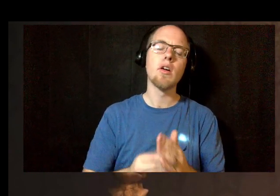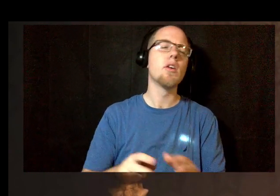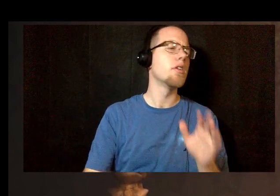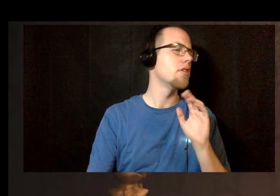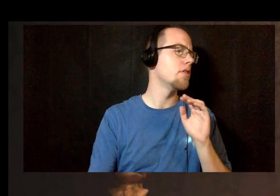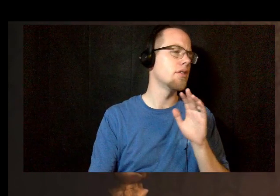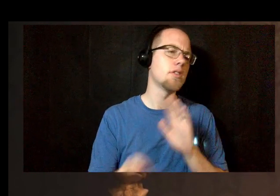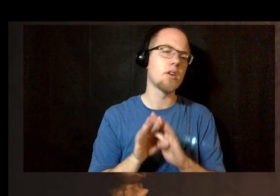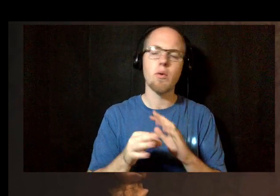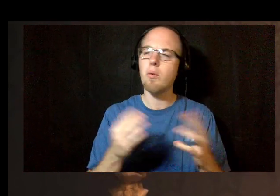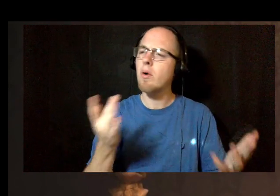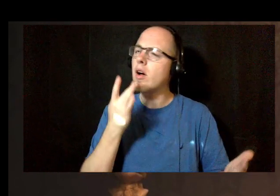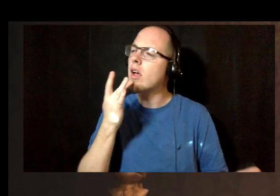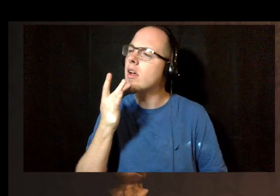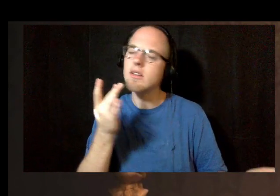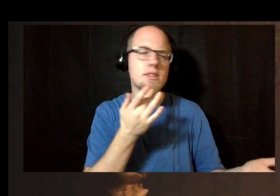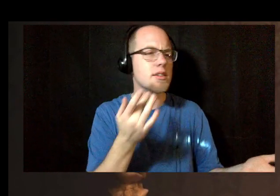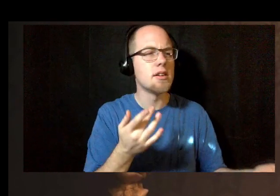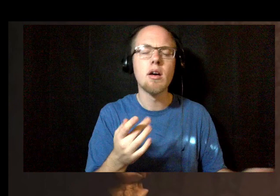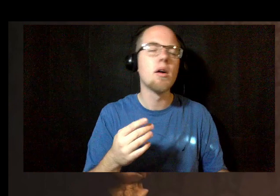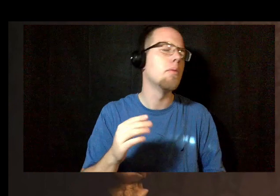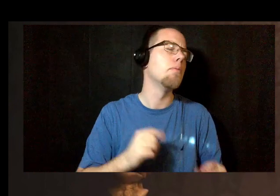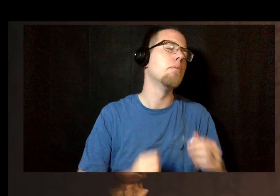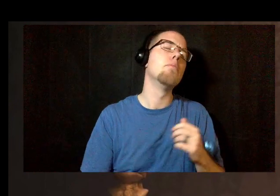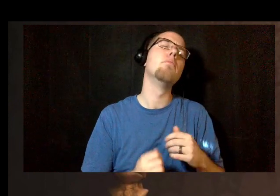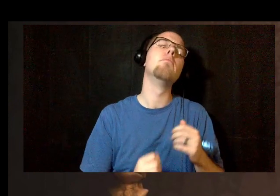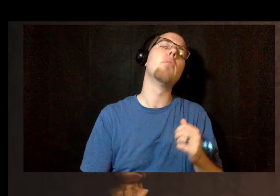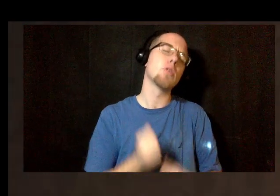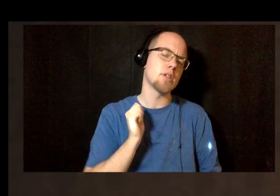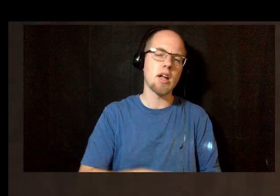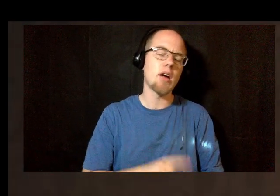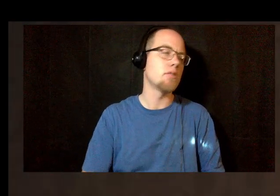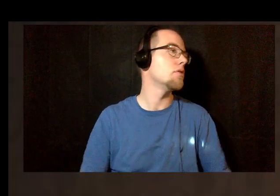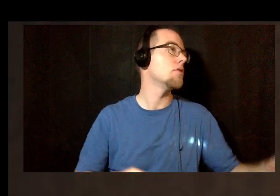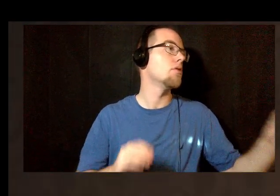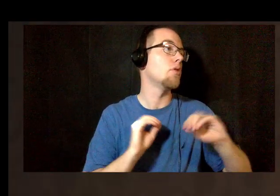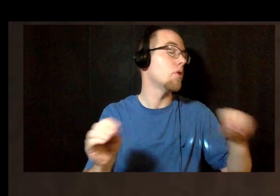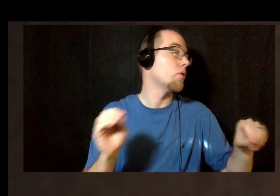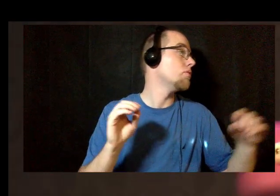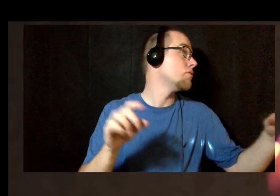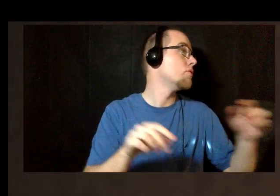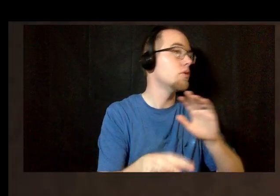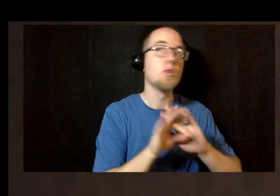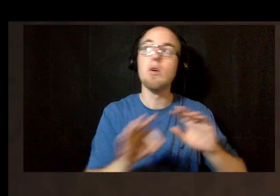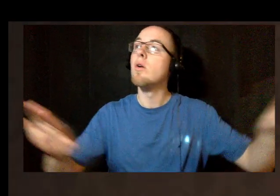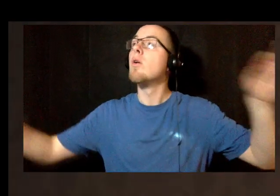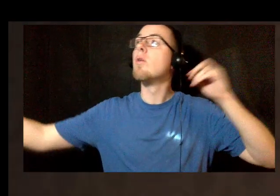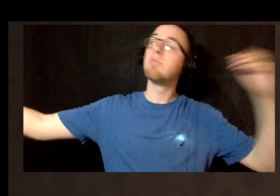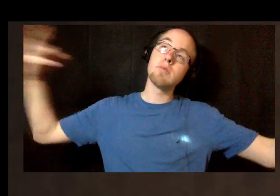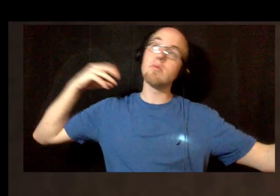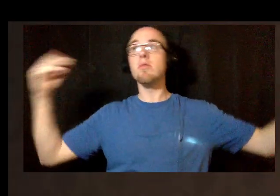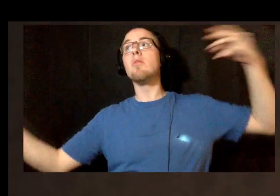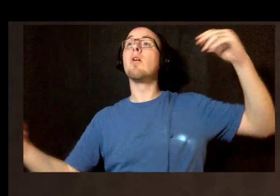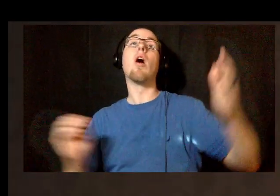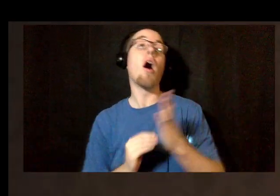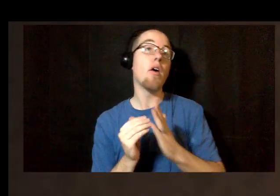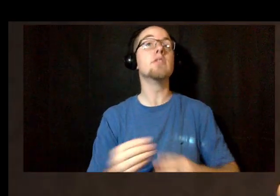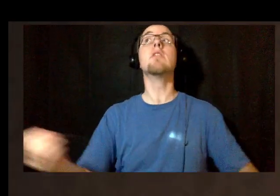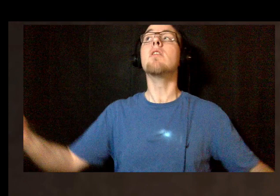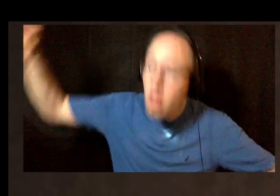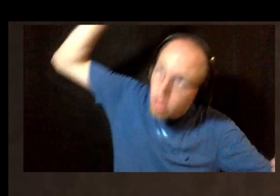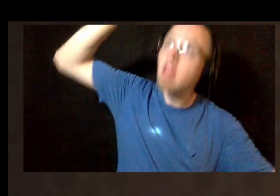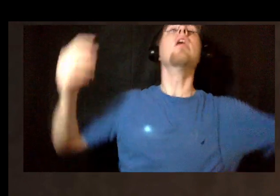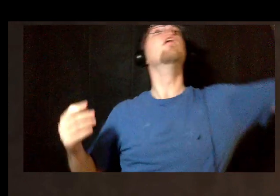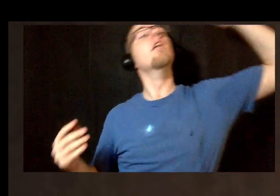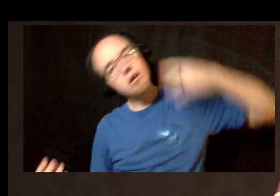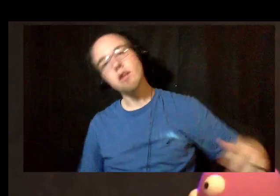of the time, you have very little say in where it comes from or when. You just have to try to duck and weave your way through the shit for as long as you can until